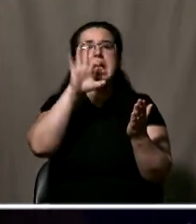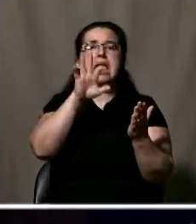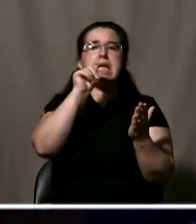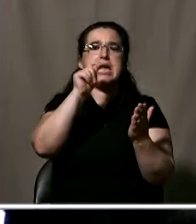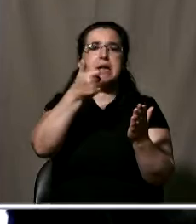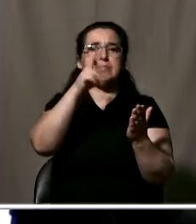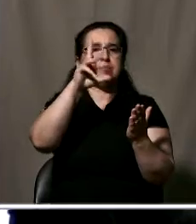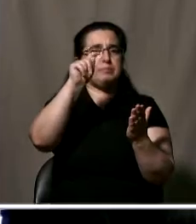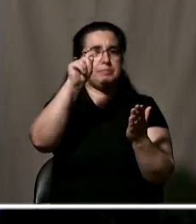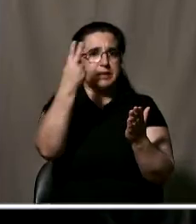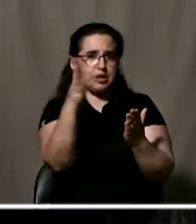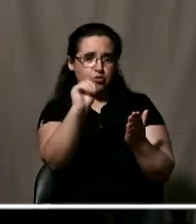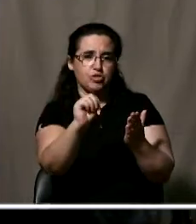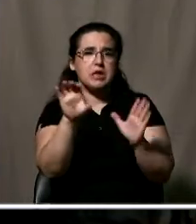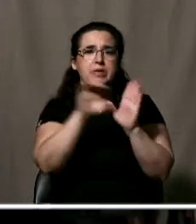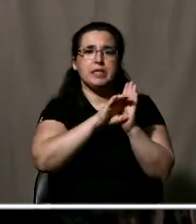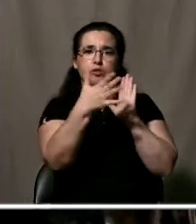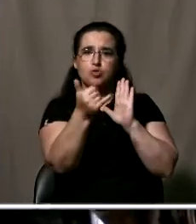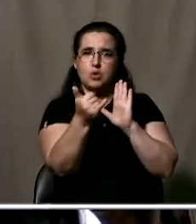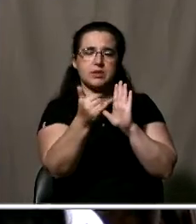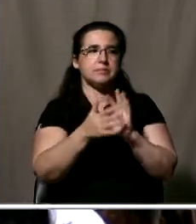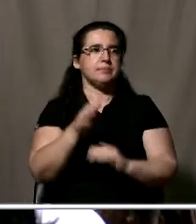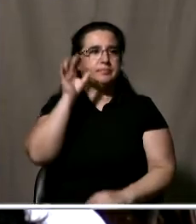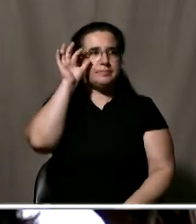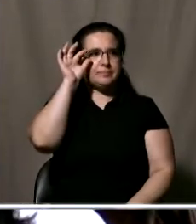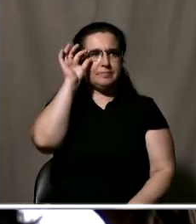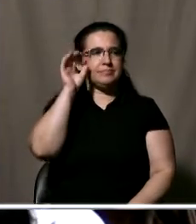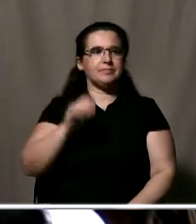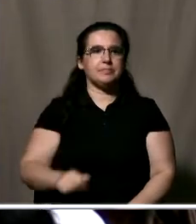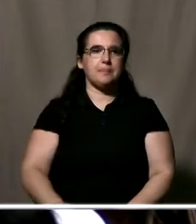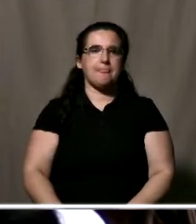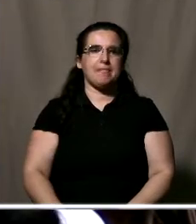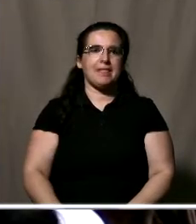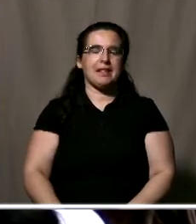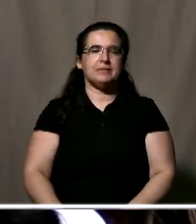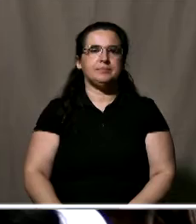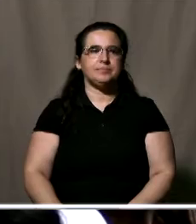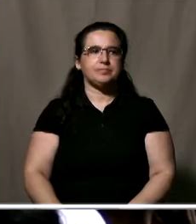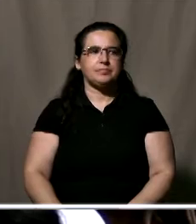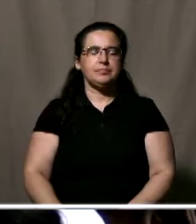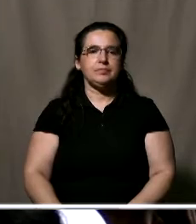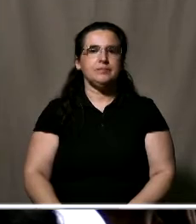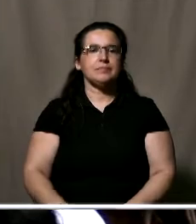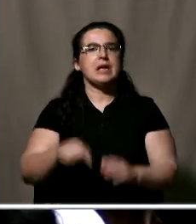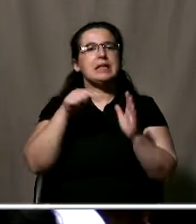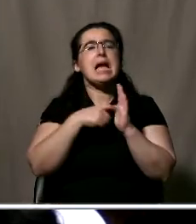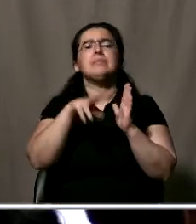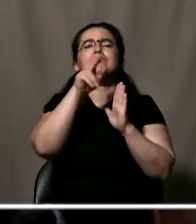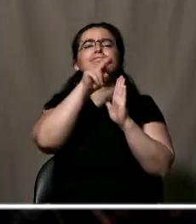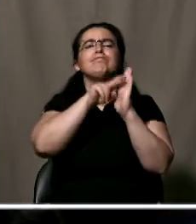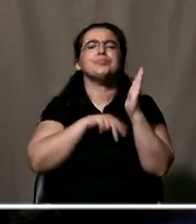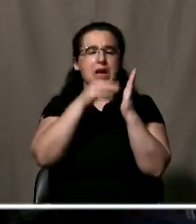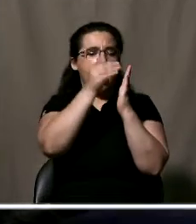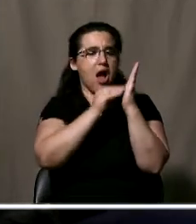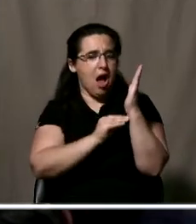chapter. Vamos ler Hebreus capítulo 12. And the prescription seems too good to be true. E a receita para uma vida